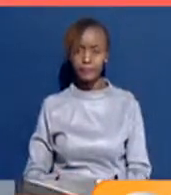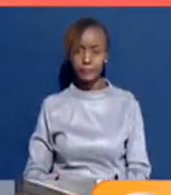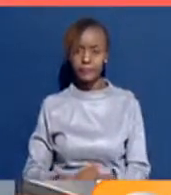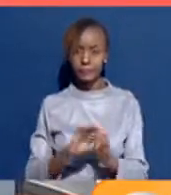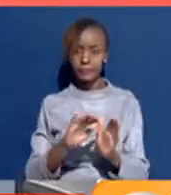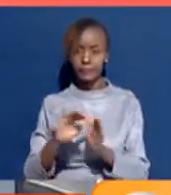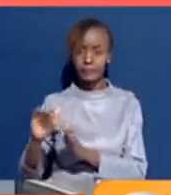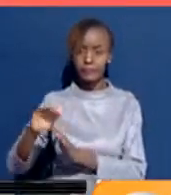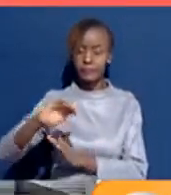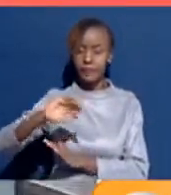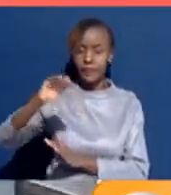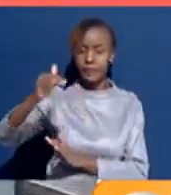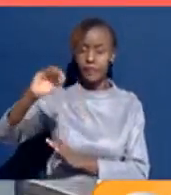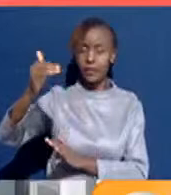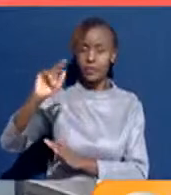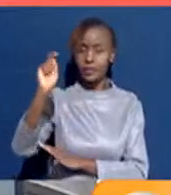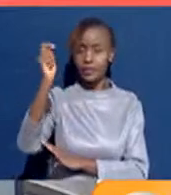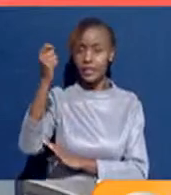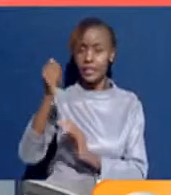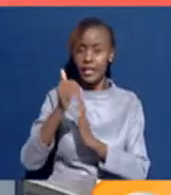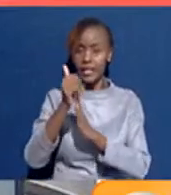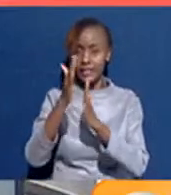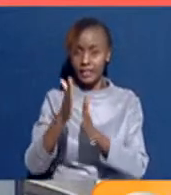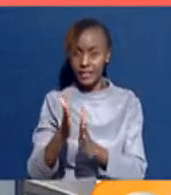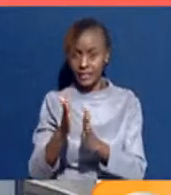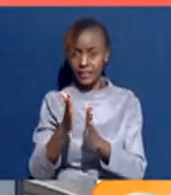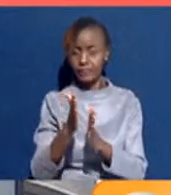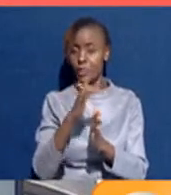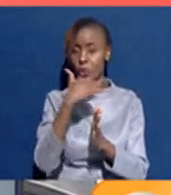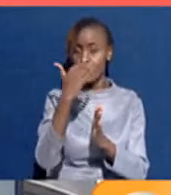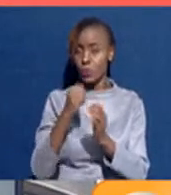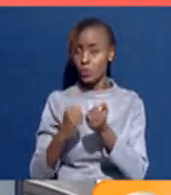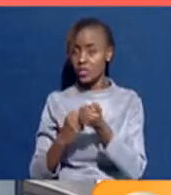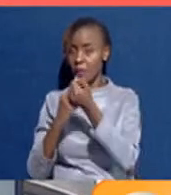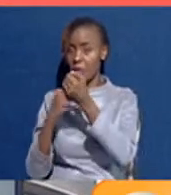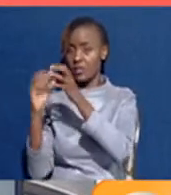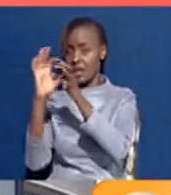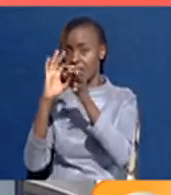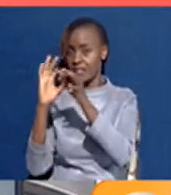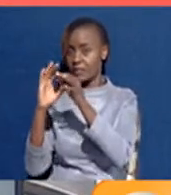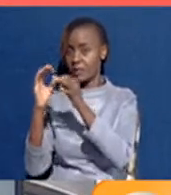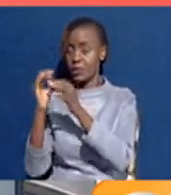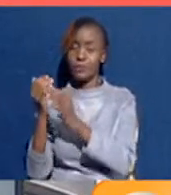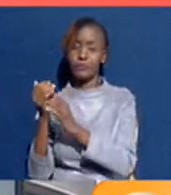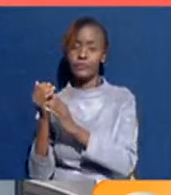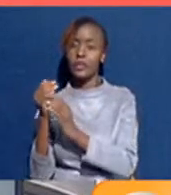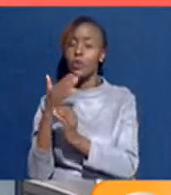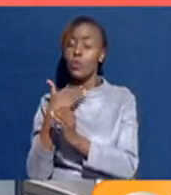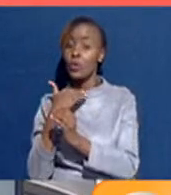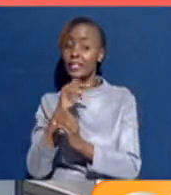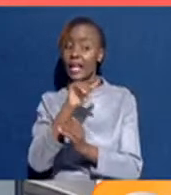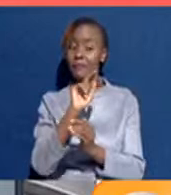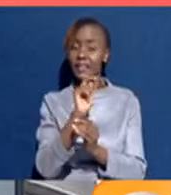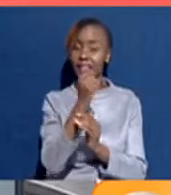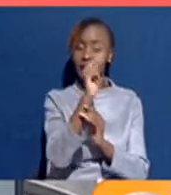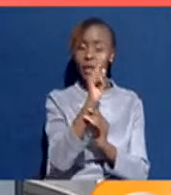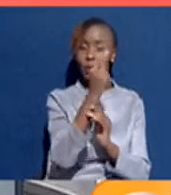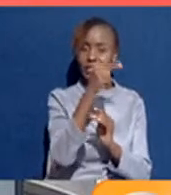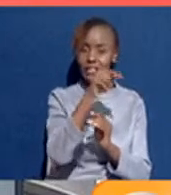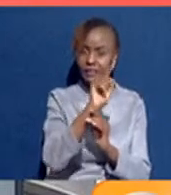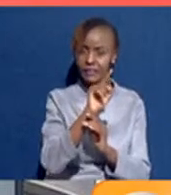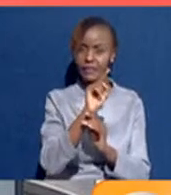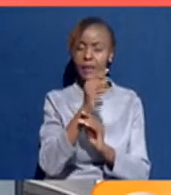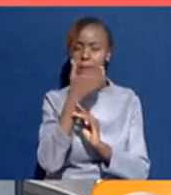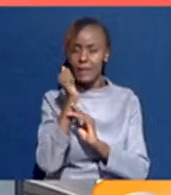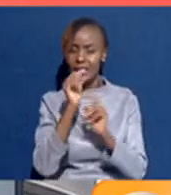Mount Kenya leaders affiliated to Azimio Coalition now want the Kenya Kwanza administration to seek ways of cushioning